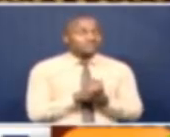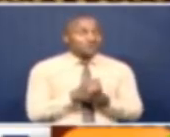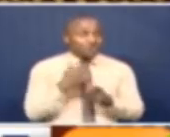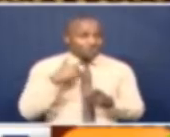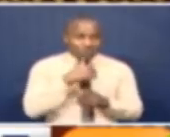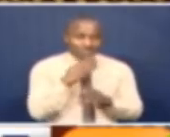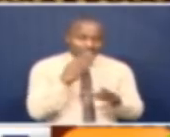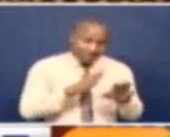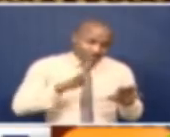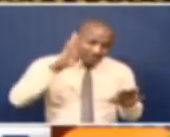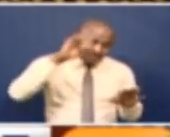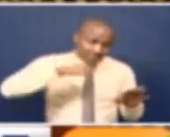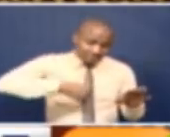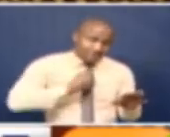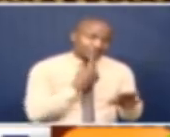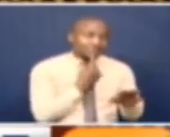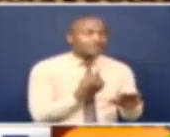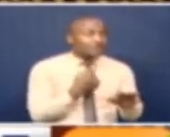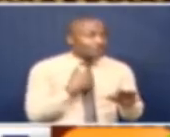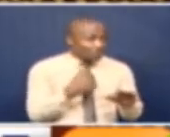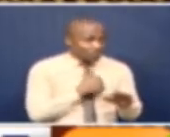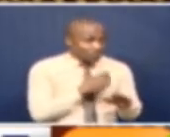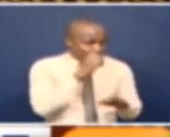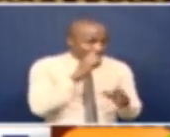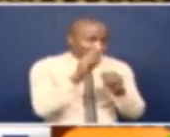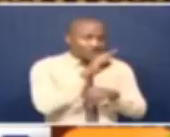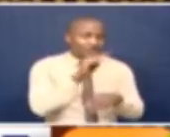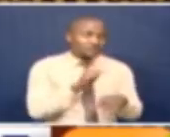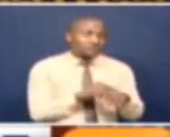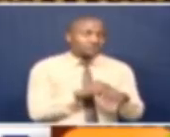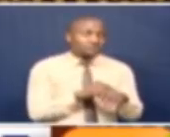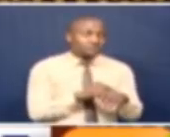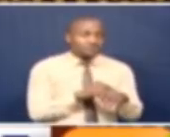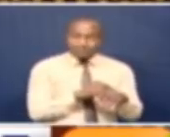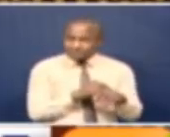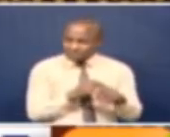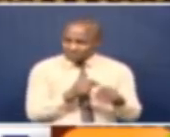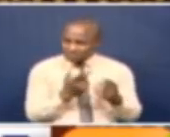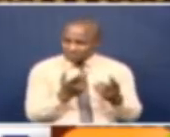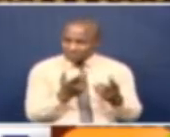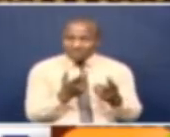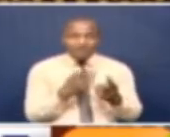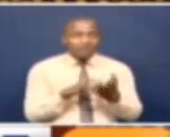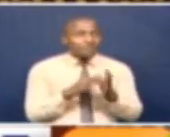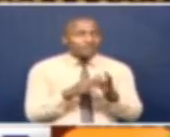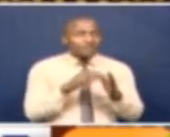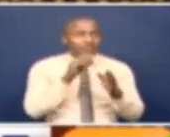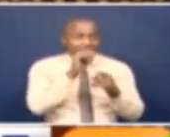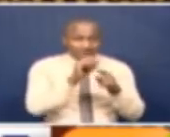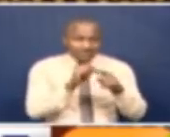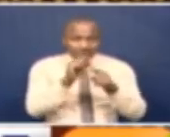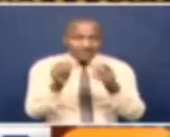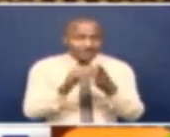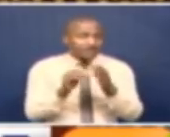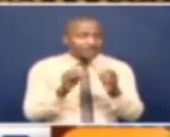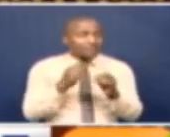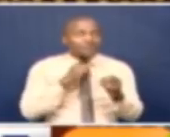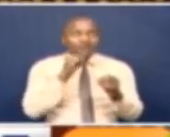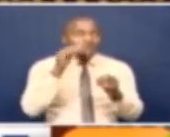to ourselves and said, we are one indivisible nation. Indivisible meaning nobody is going to divide it. And I do not